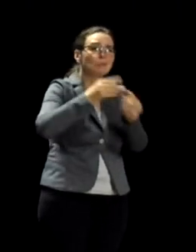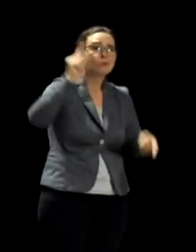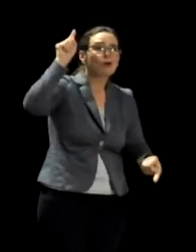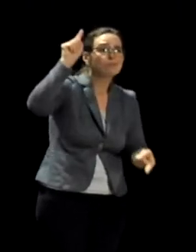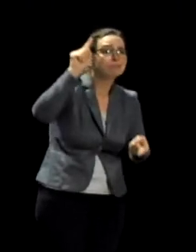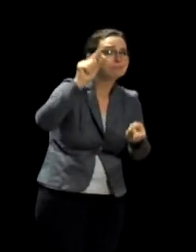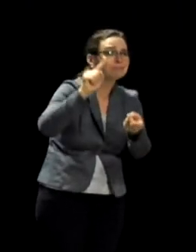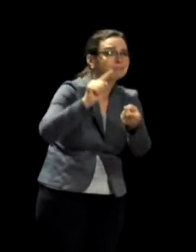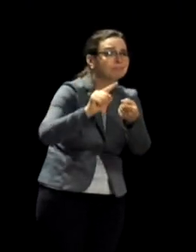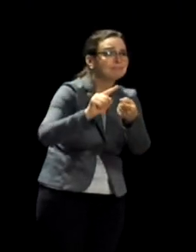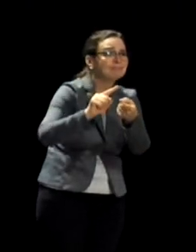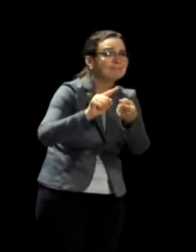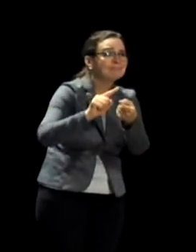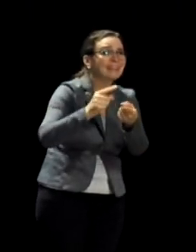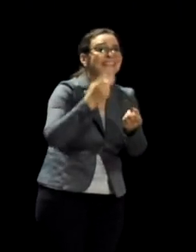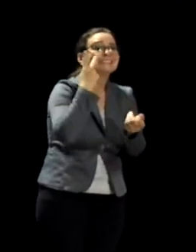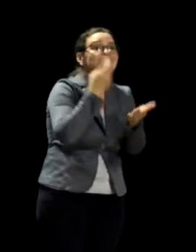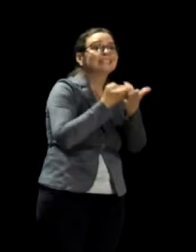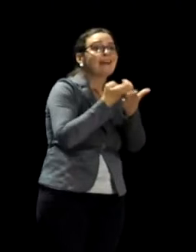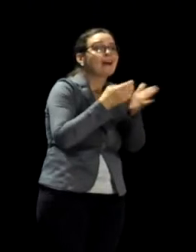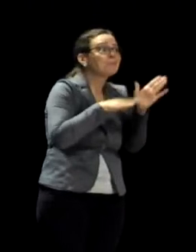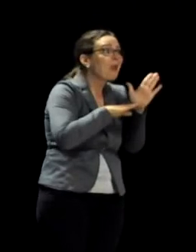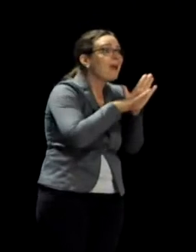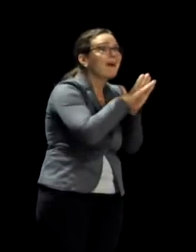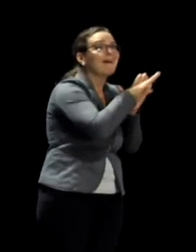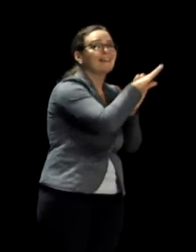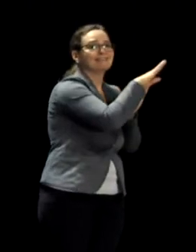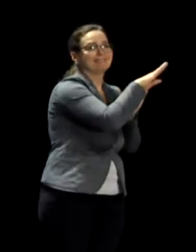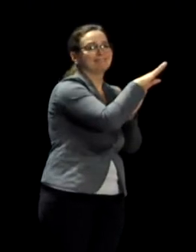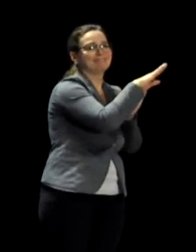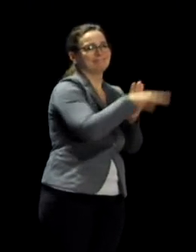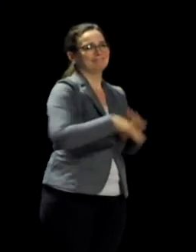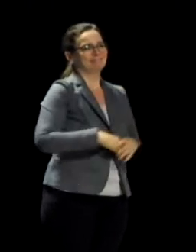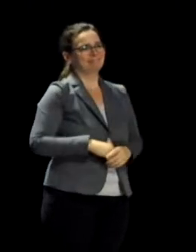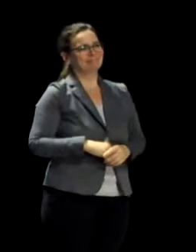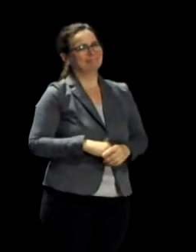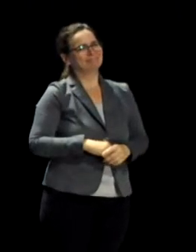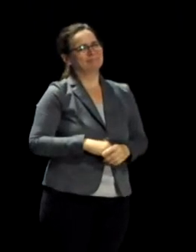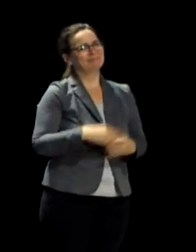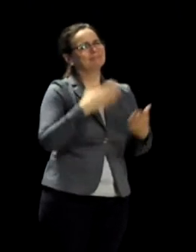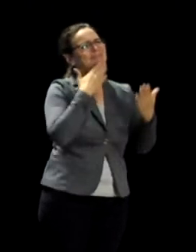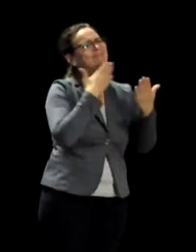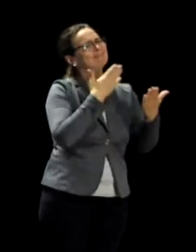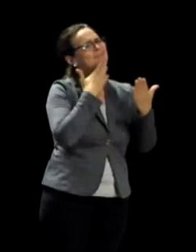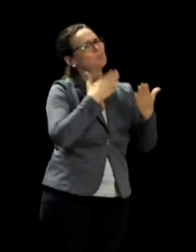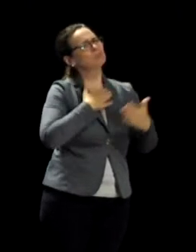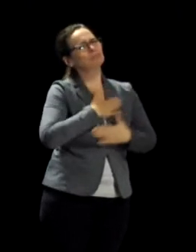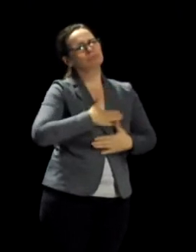try to fight this and beat this virus off once and for all. So thank you for that. We need your help.